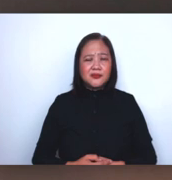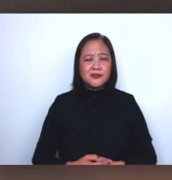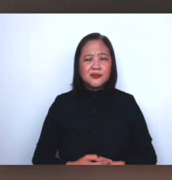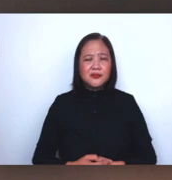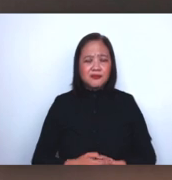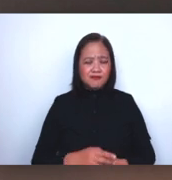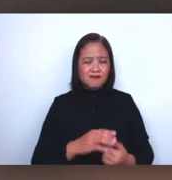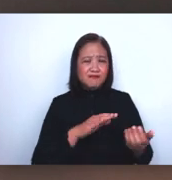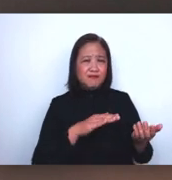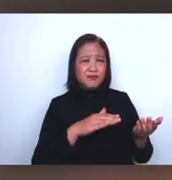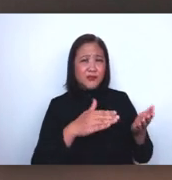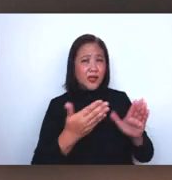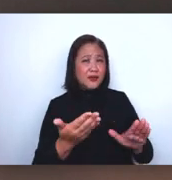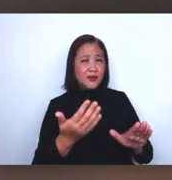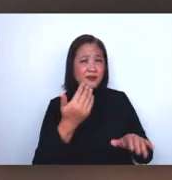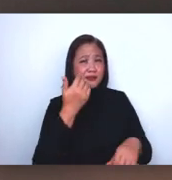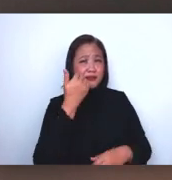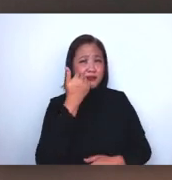Death.